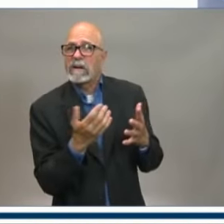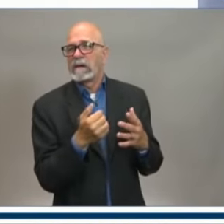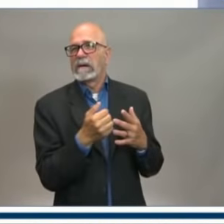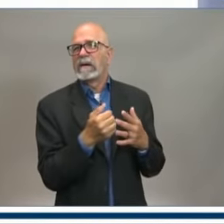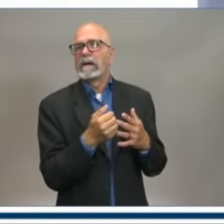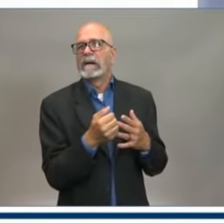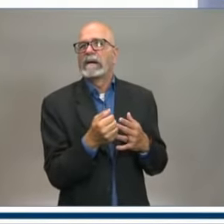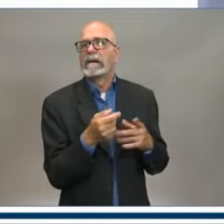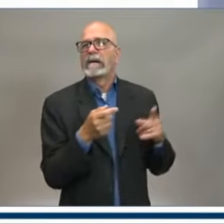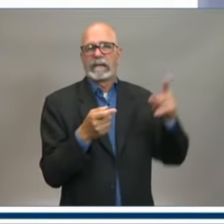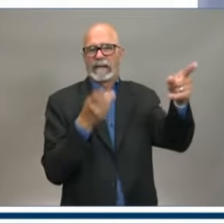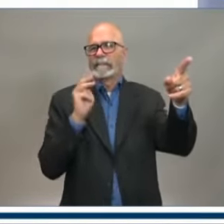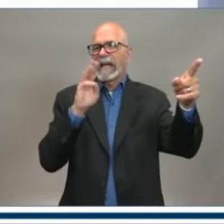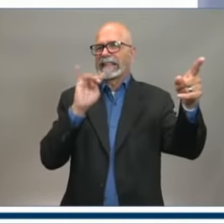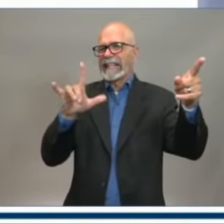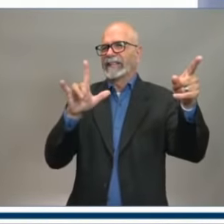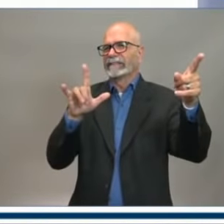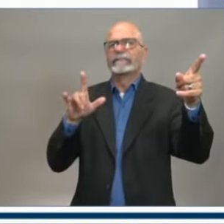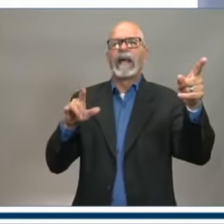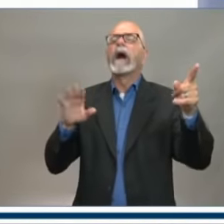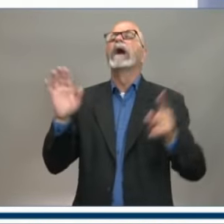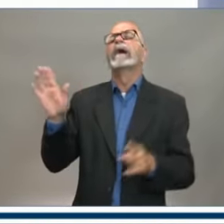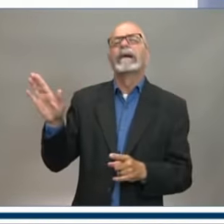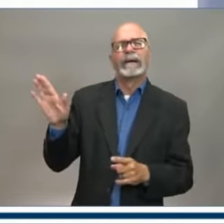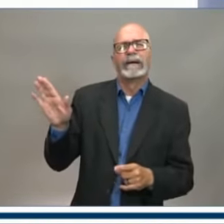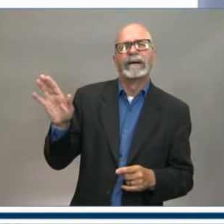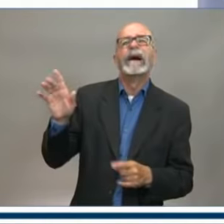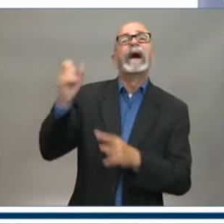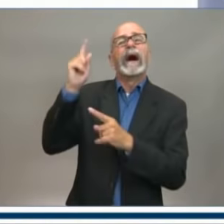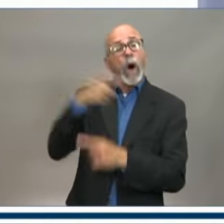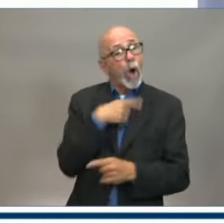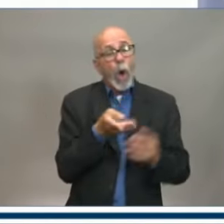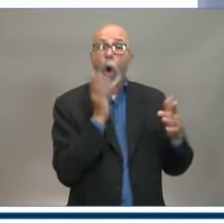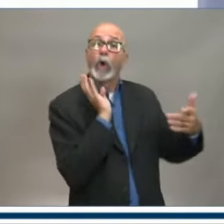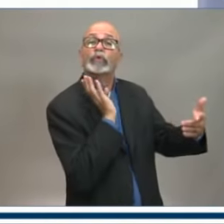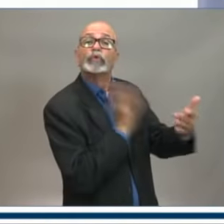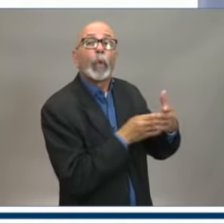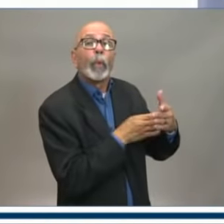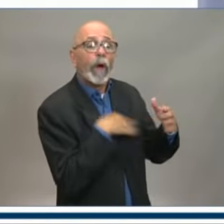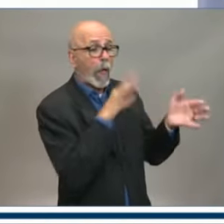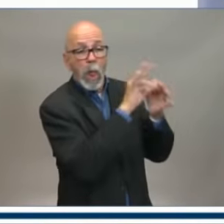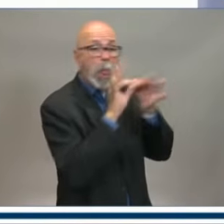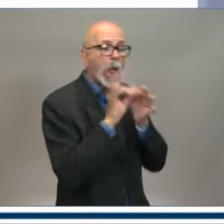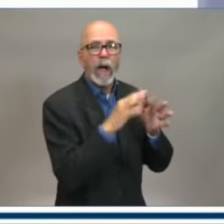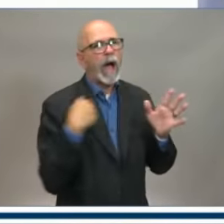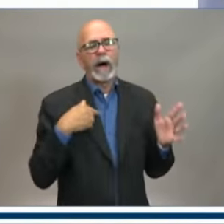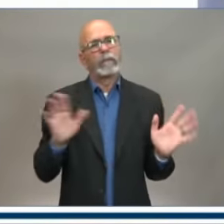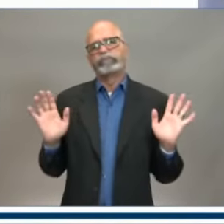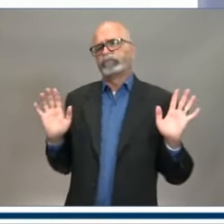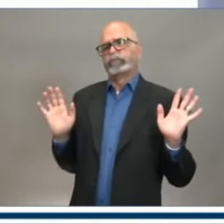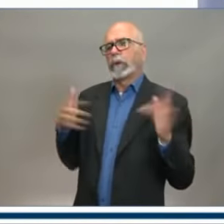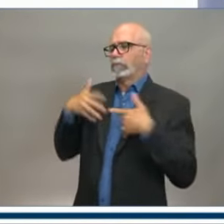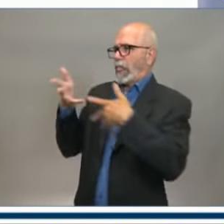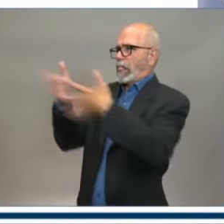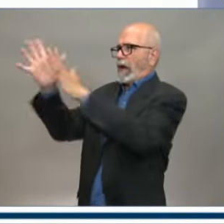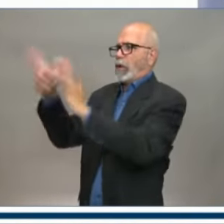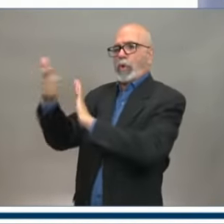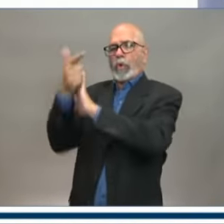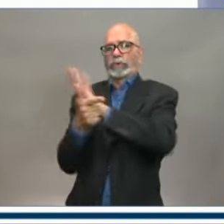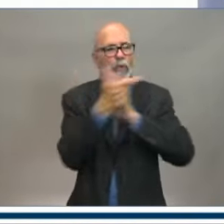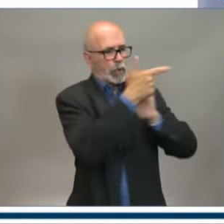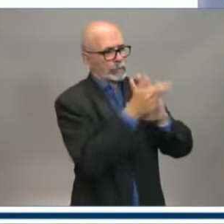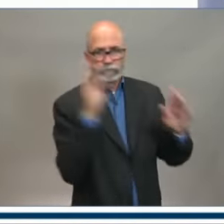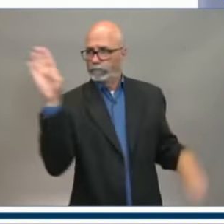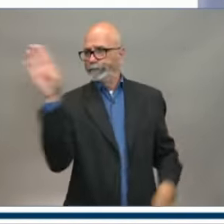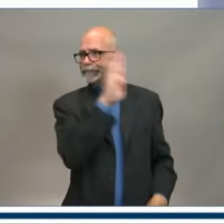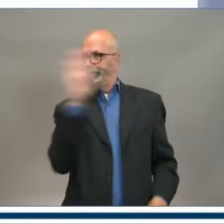following what took place around the class action lawsuit. Quite frankly, the lawyers will deal with that. My job is to focus on the public health of Nova Scotians, continue to